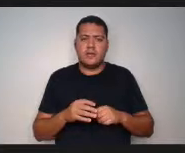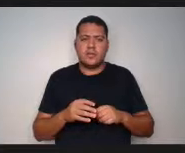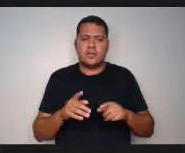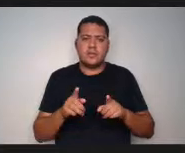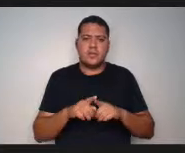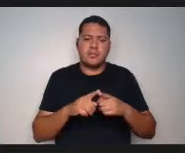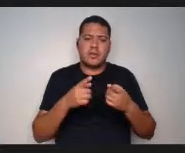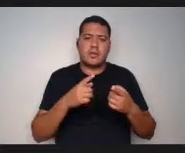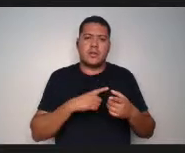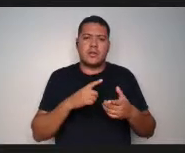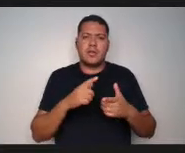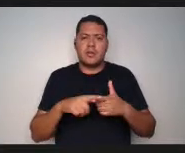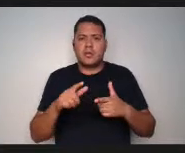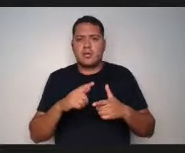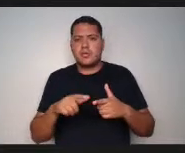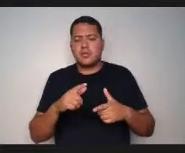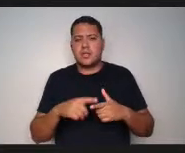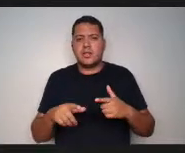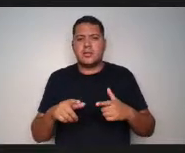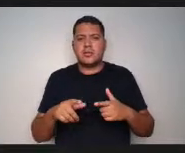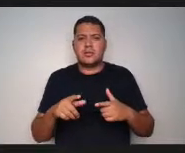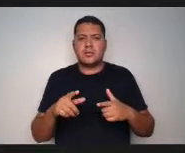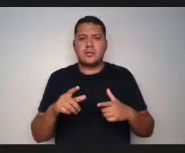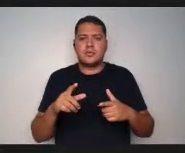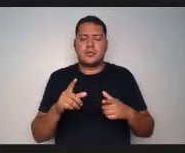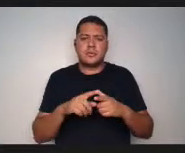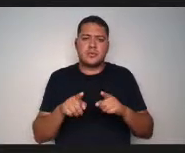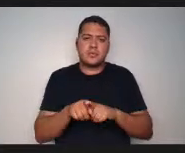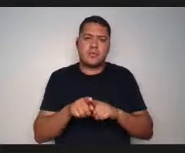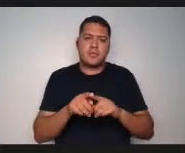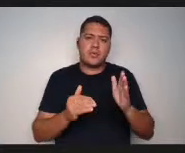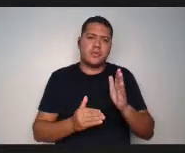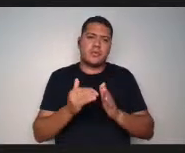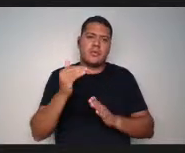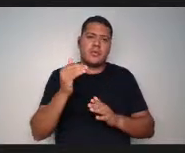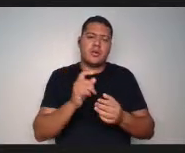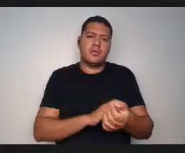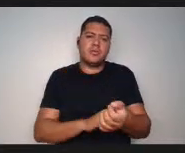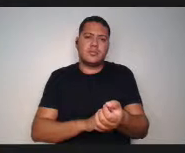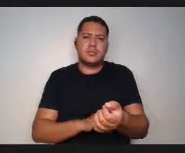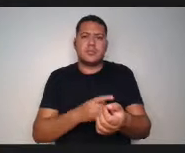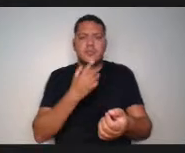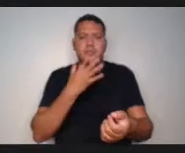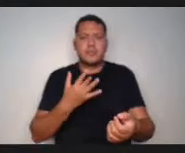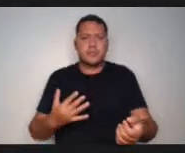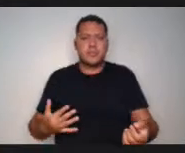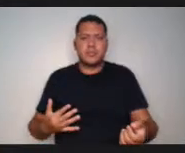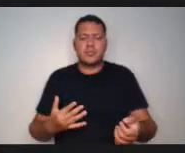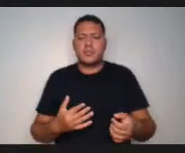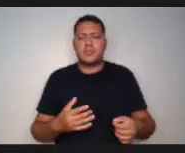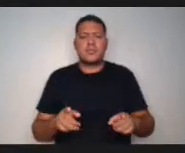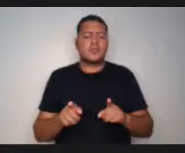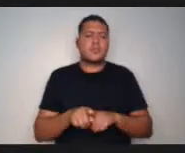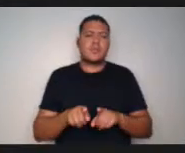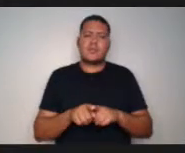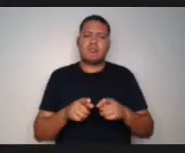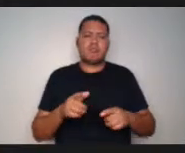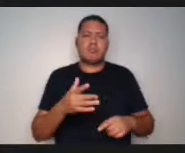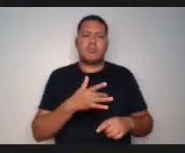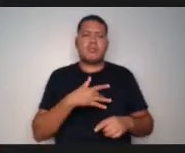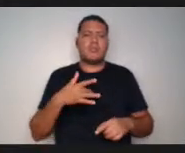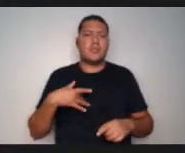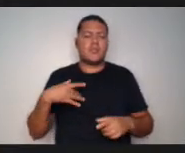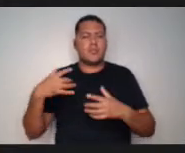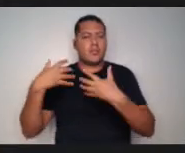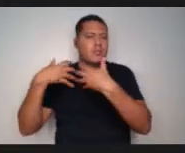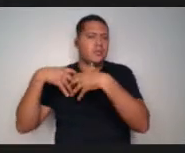pressure and mental health issues. Understaffing and workload, major concerns right